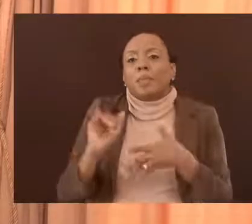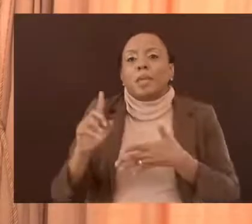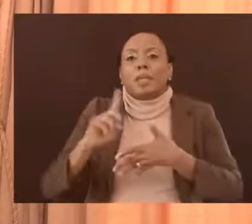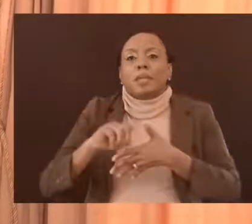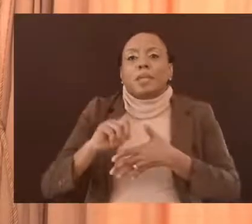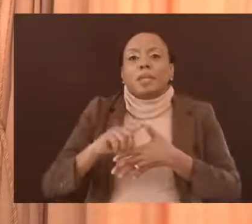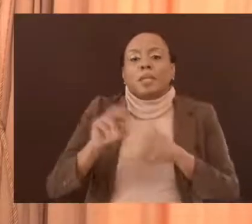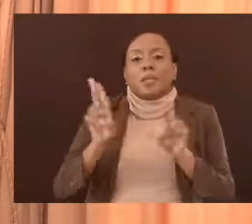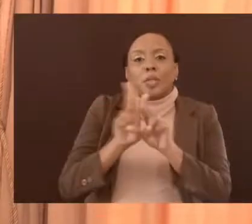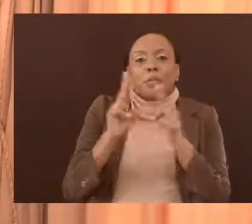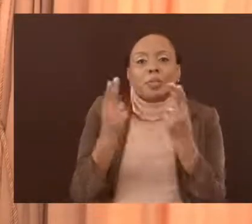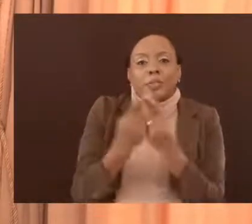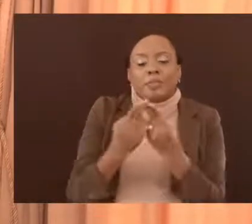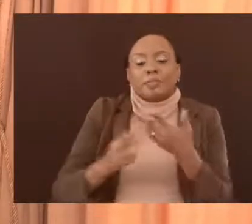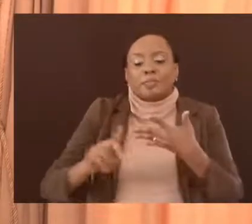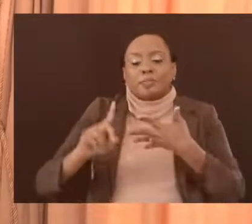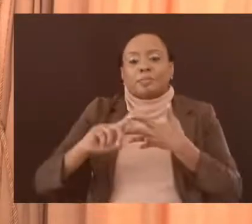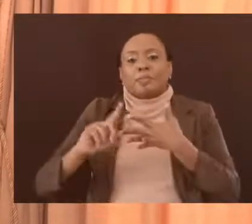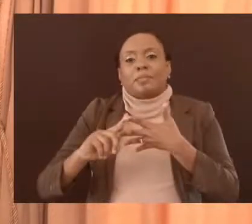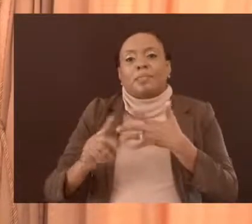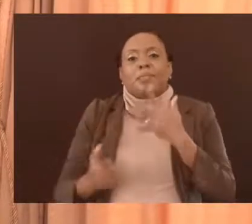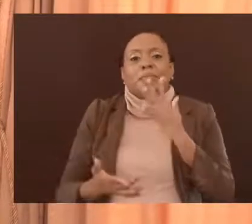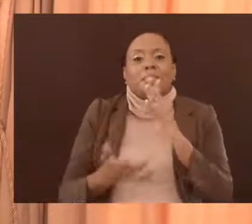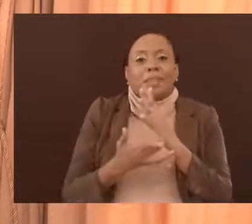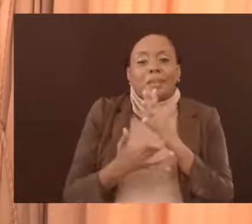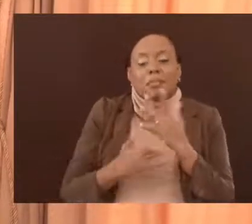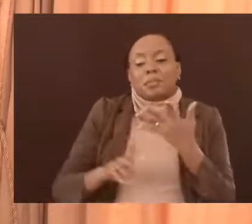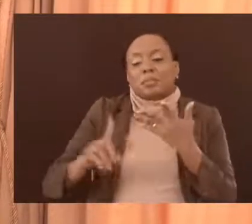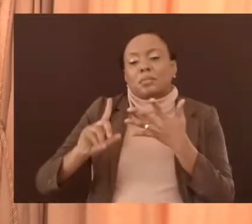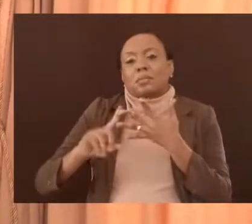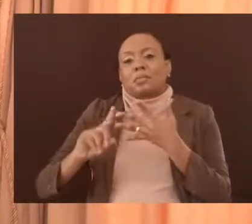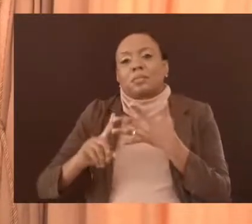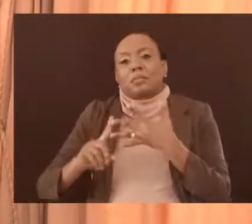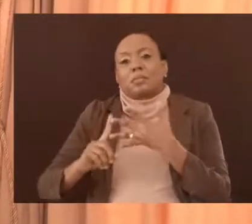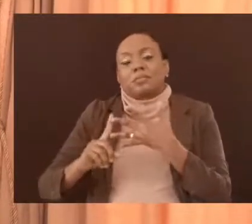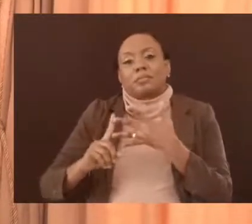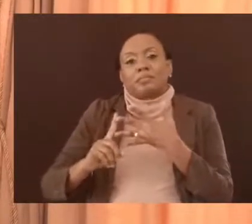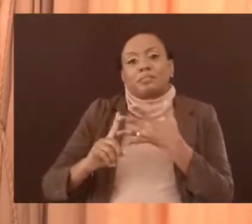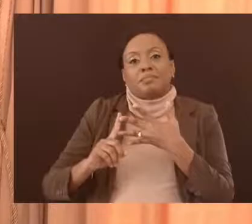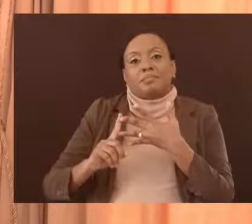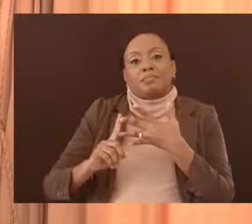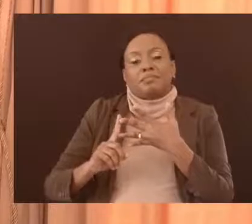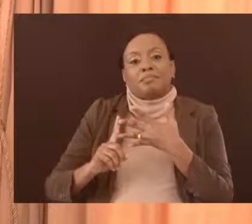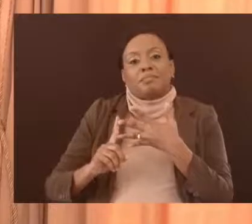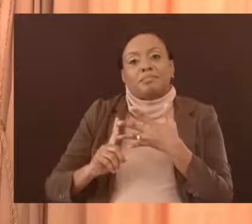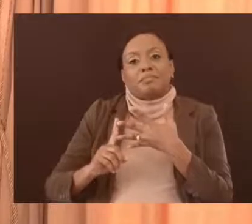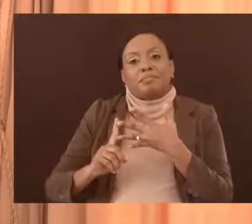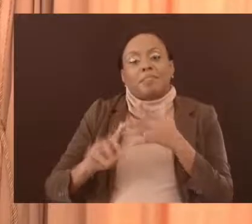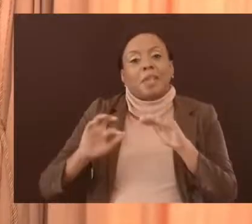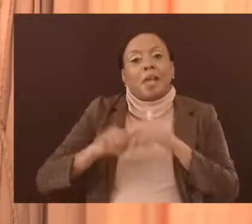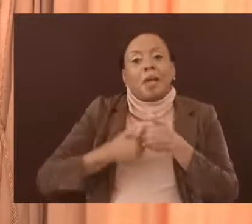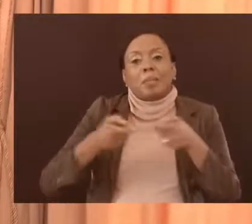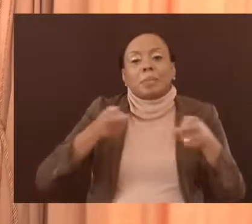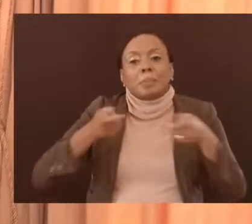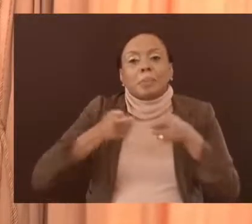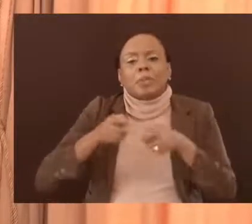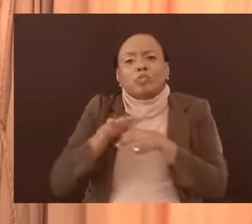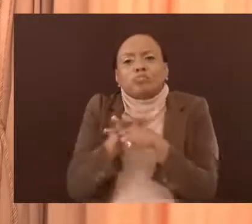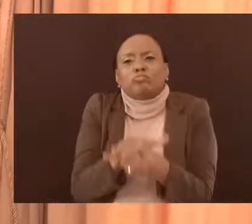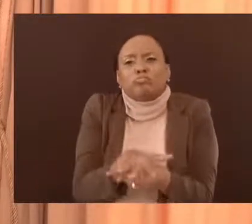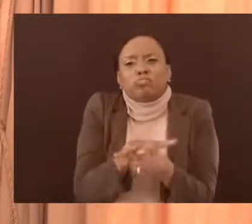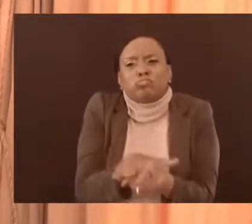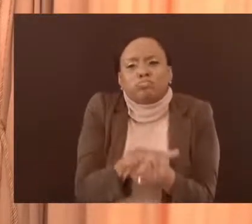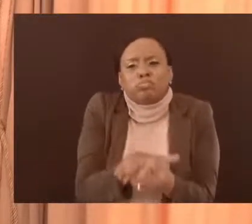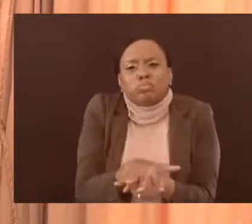industrial relations. We'll be looking at the use of technology. We will also be looking at how to manage stress.